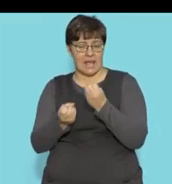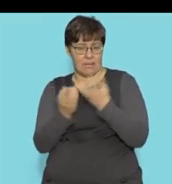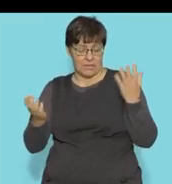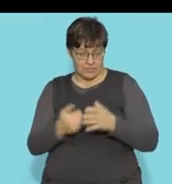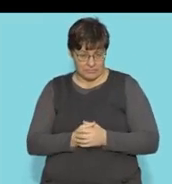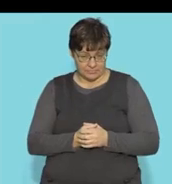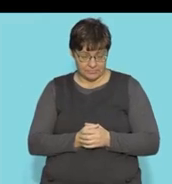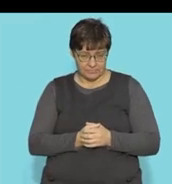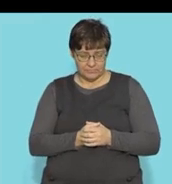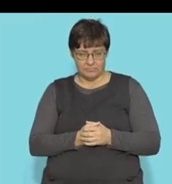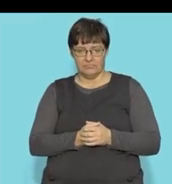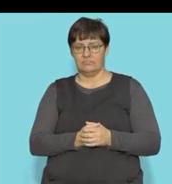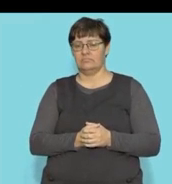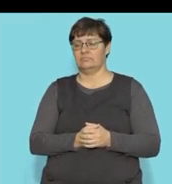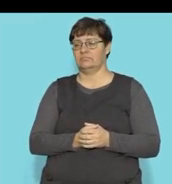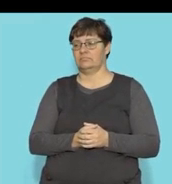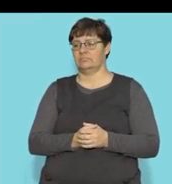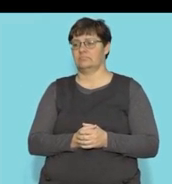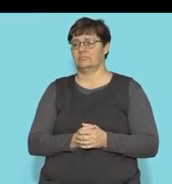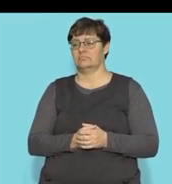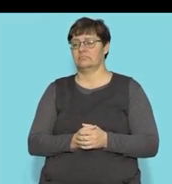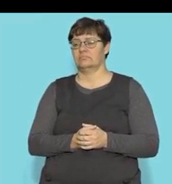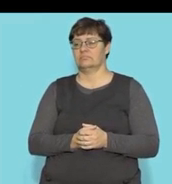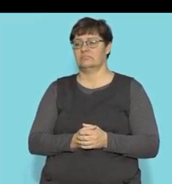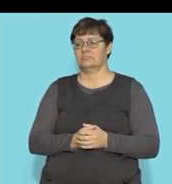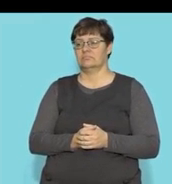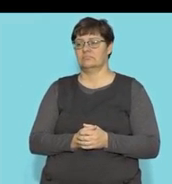I could possibly fit into the box. So